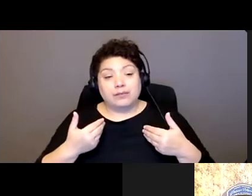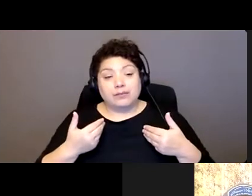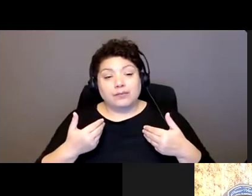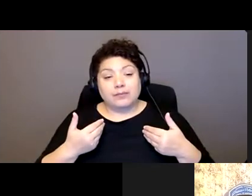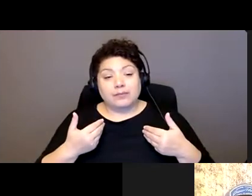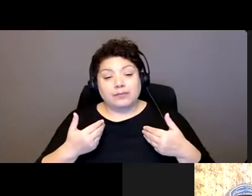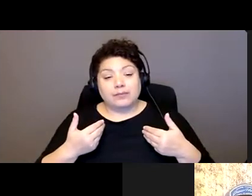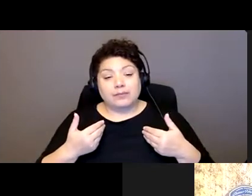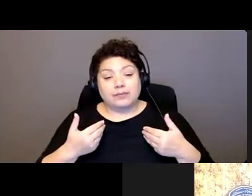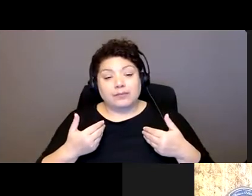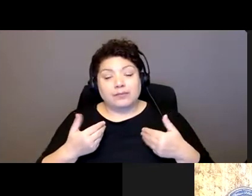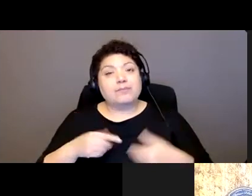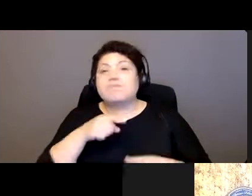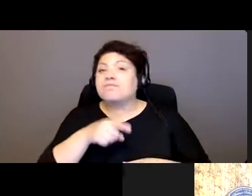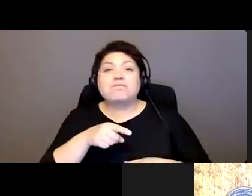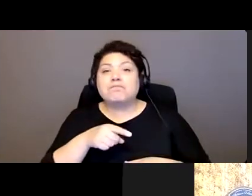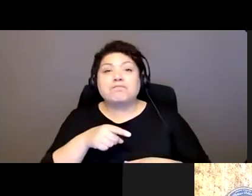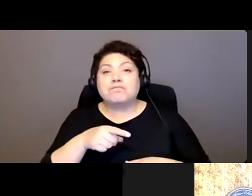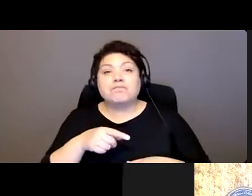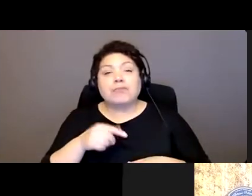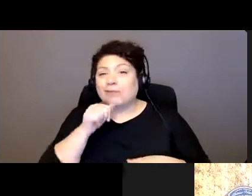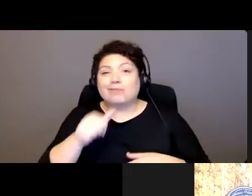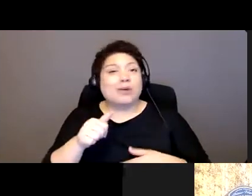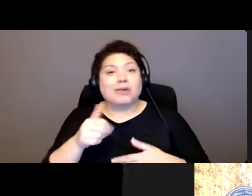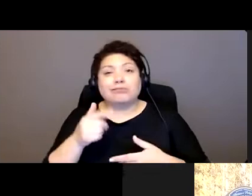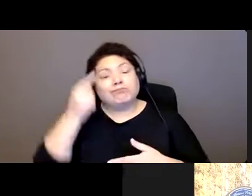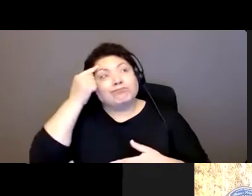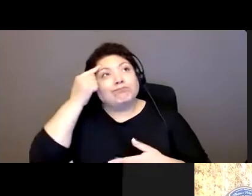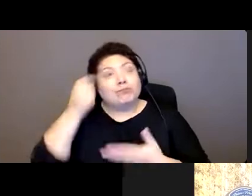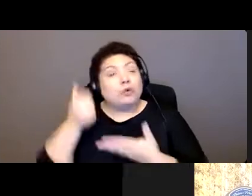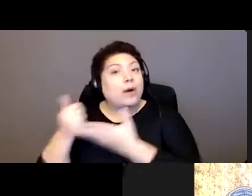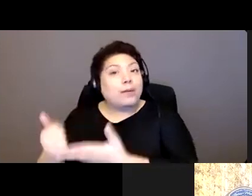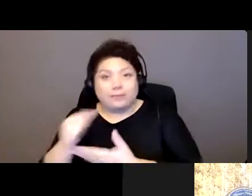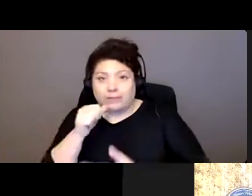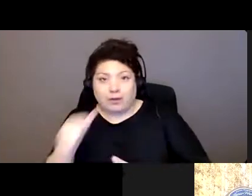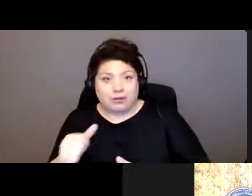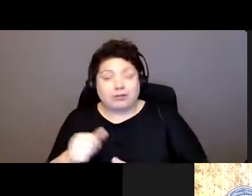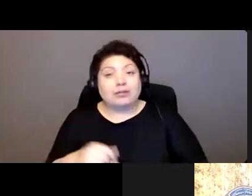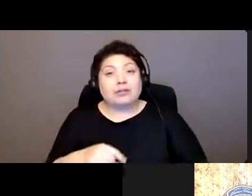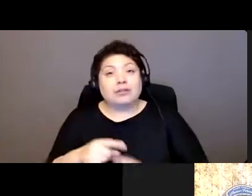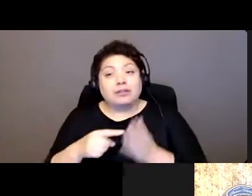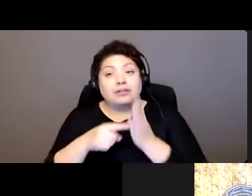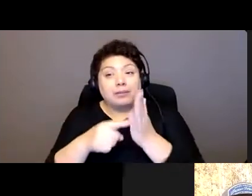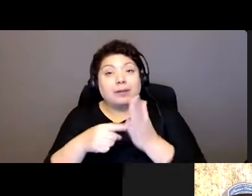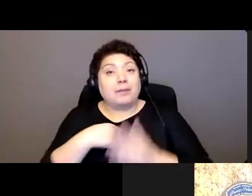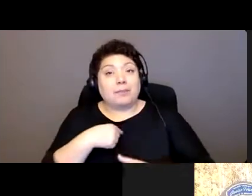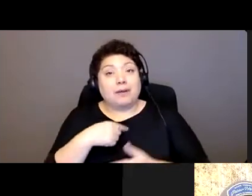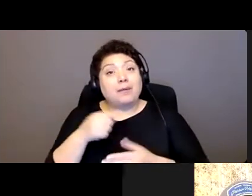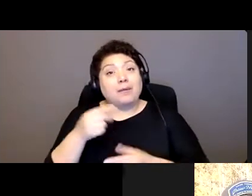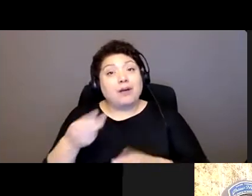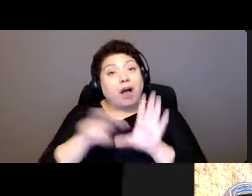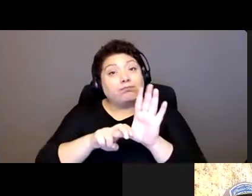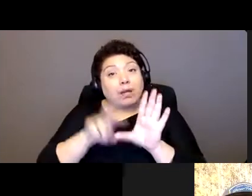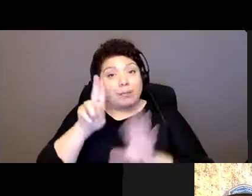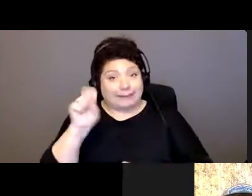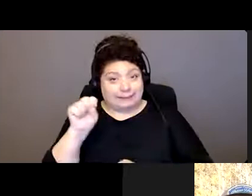don't go out of their way to help people. When the old person gets on, like I go on a bus, I'm on